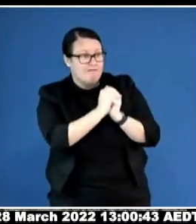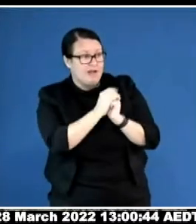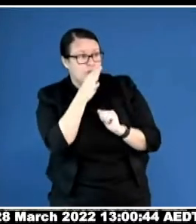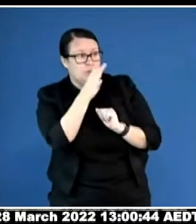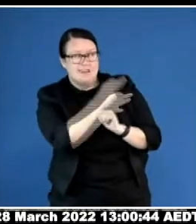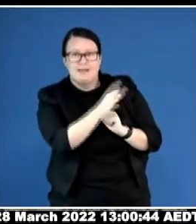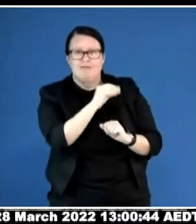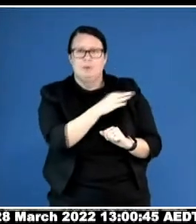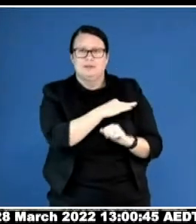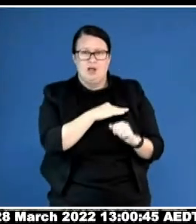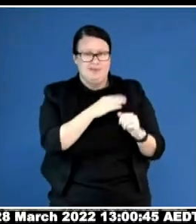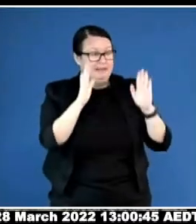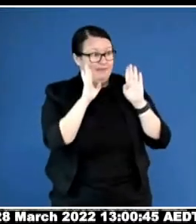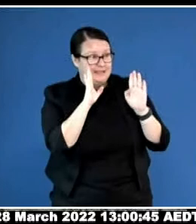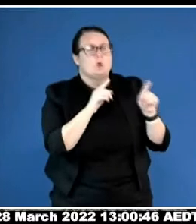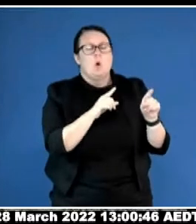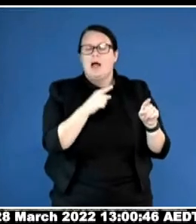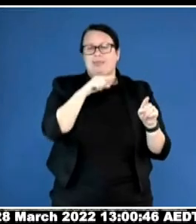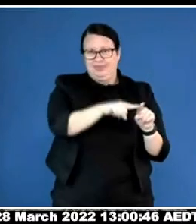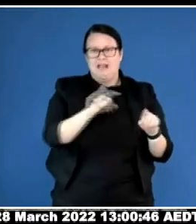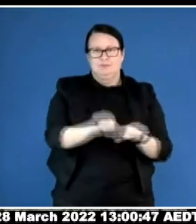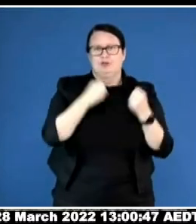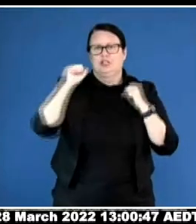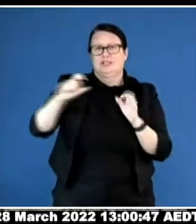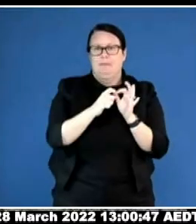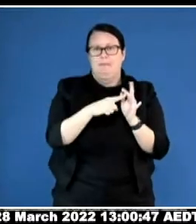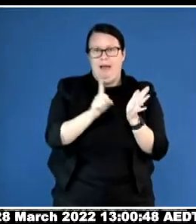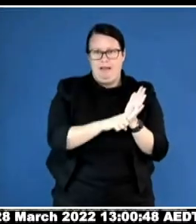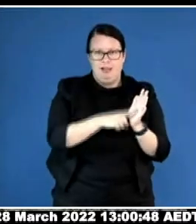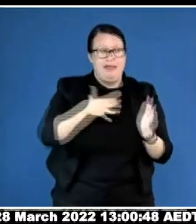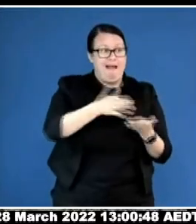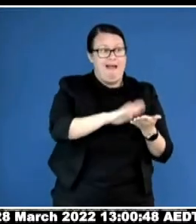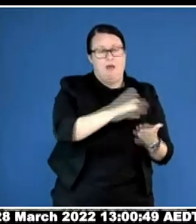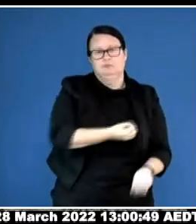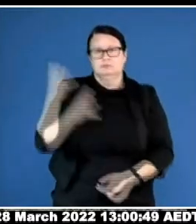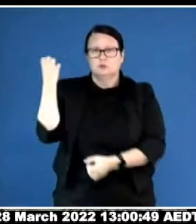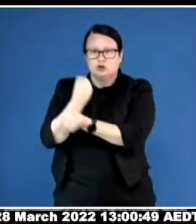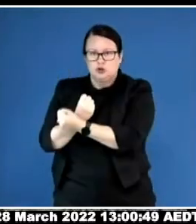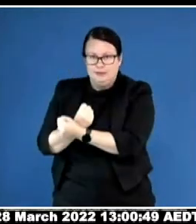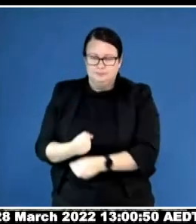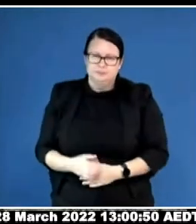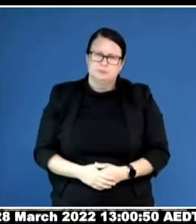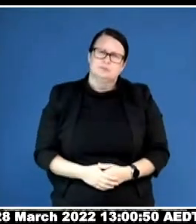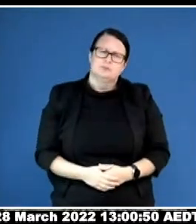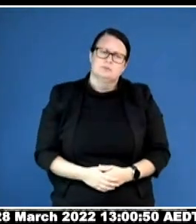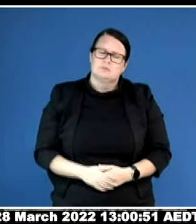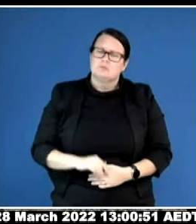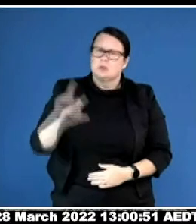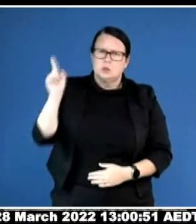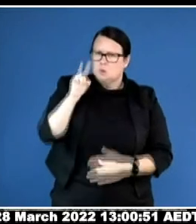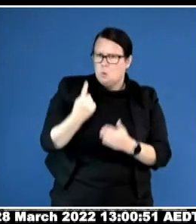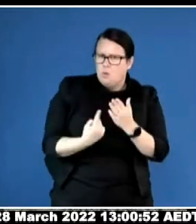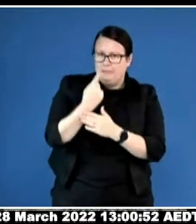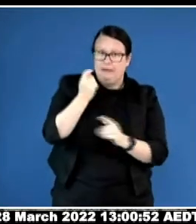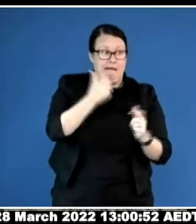ultimately breached his bail and remanded him into custody. Okay. And then what happened after he was in